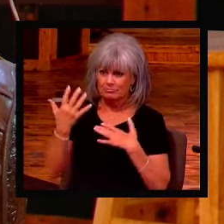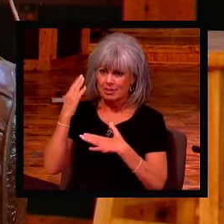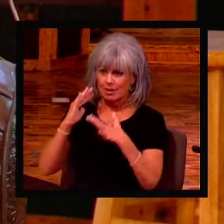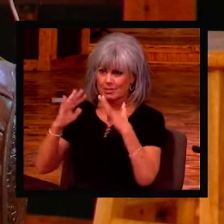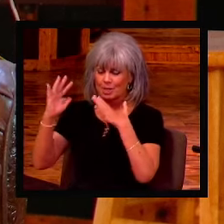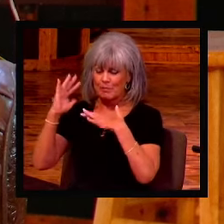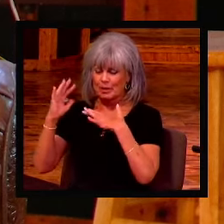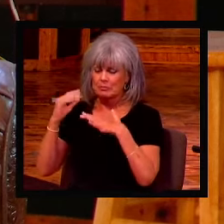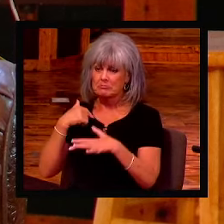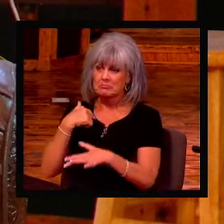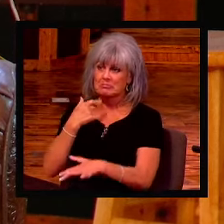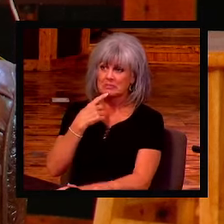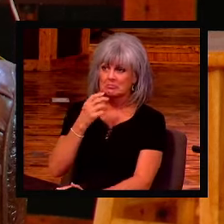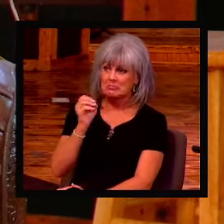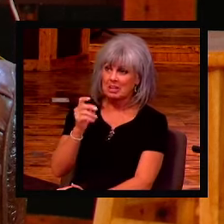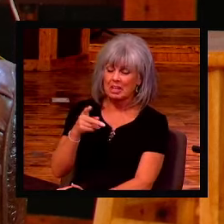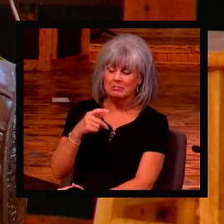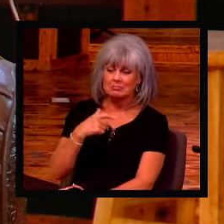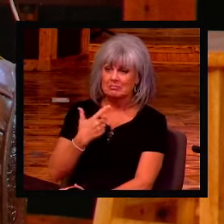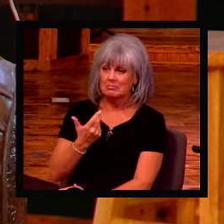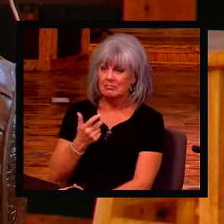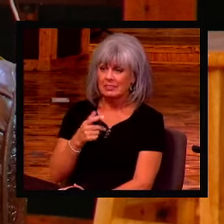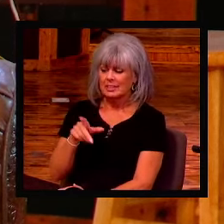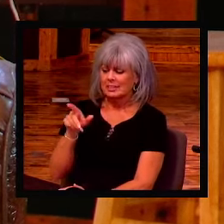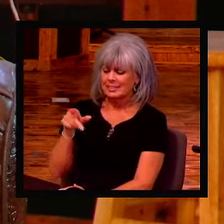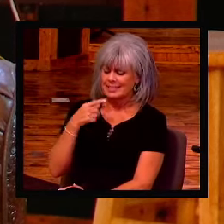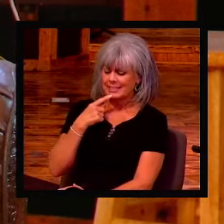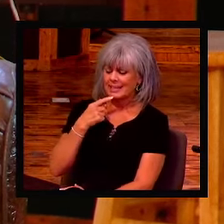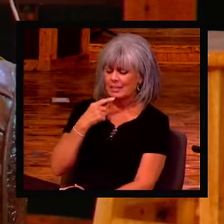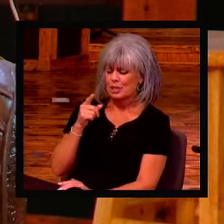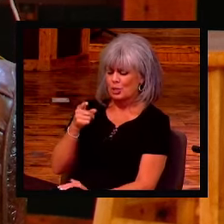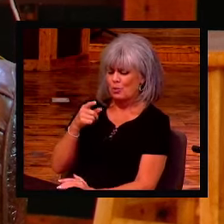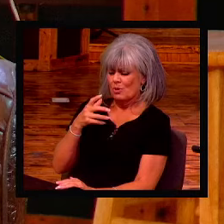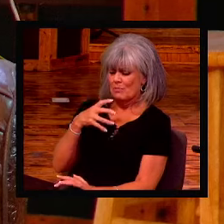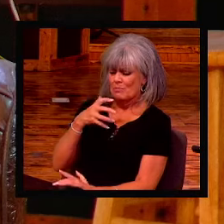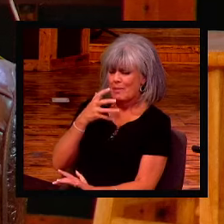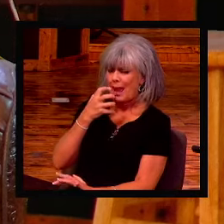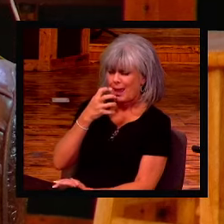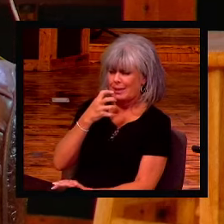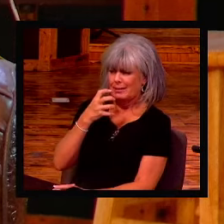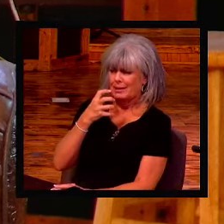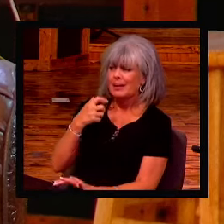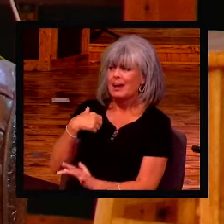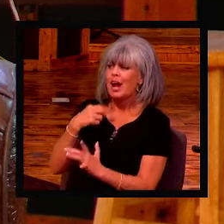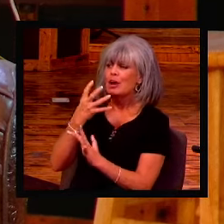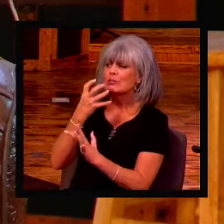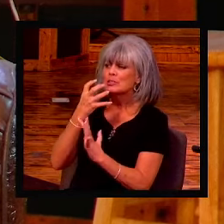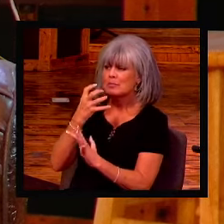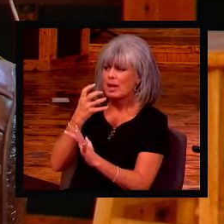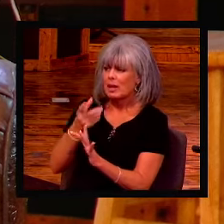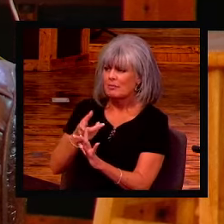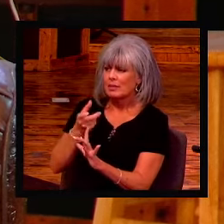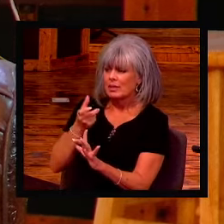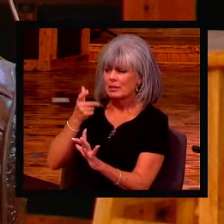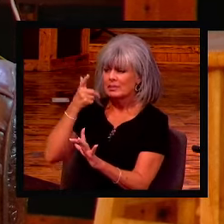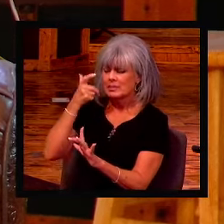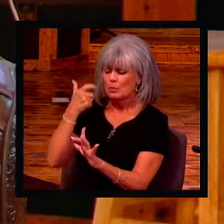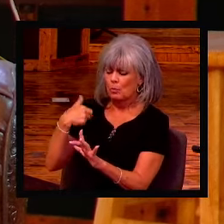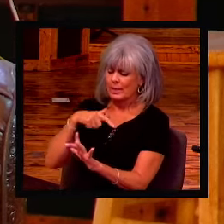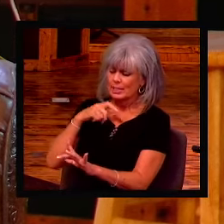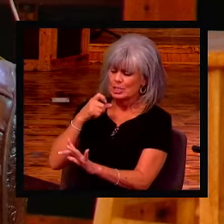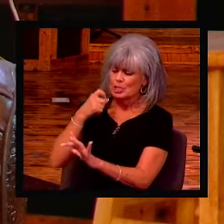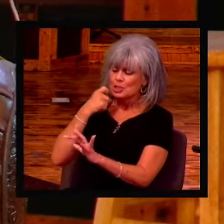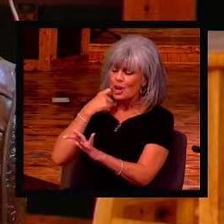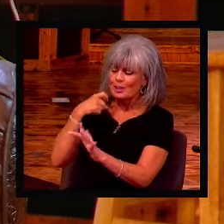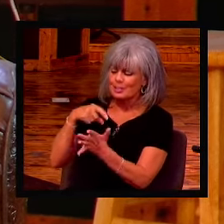okay. It's okay, I'm not. He said, you were mad. I said, I was mad at the fact because we just